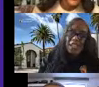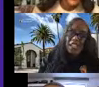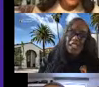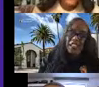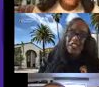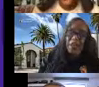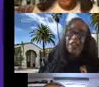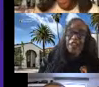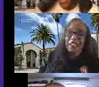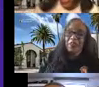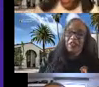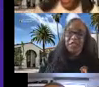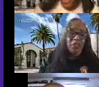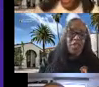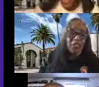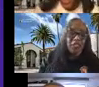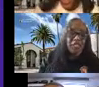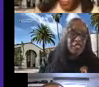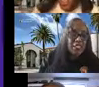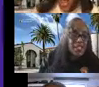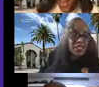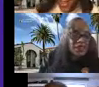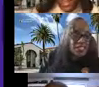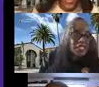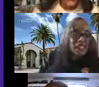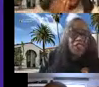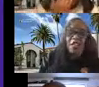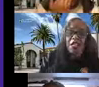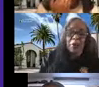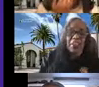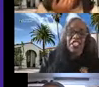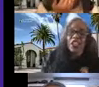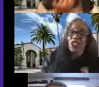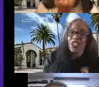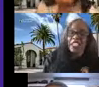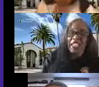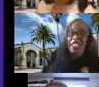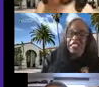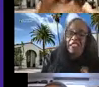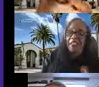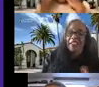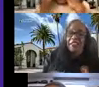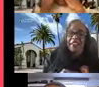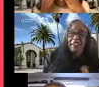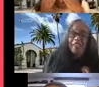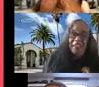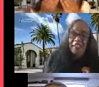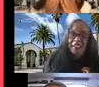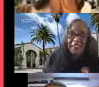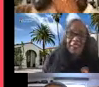All right, Sierra, come on. You got this is it. Last question. Okay, come on, Sierra, you can get it.